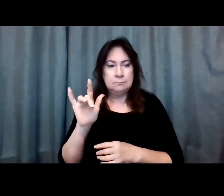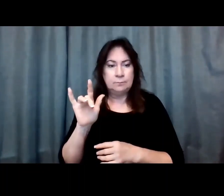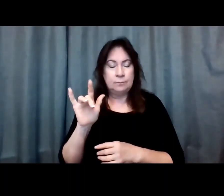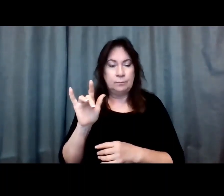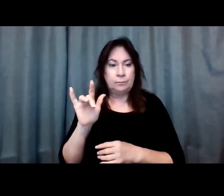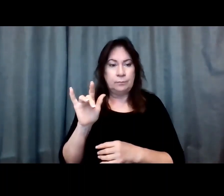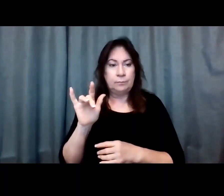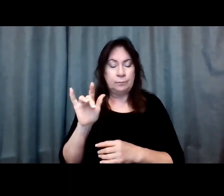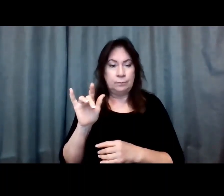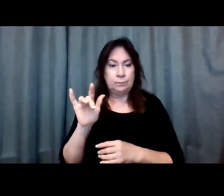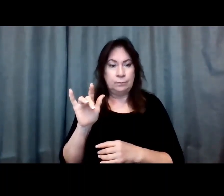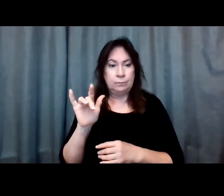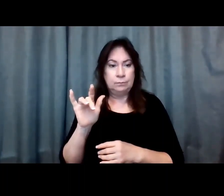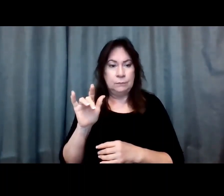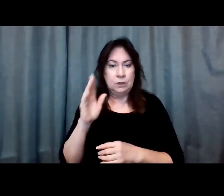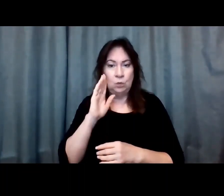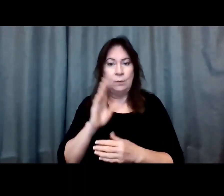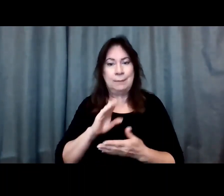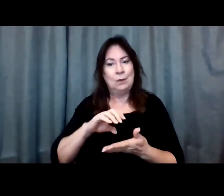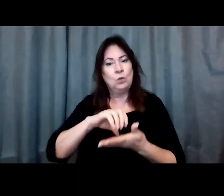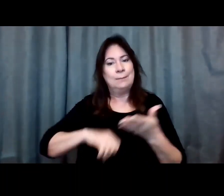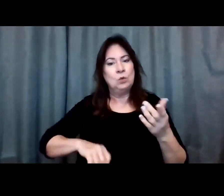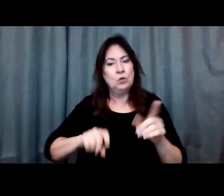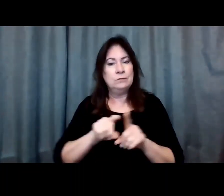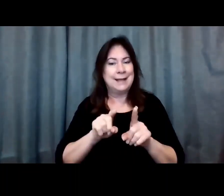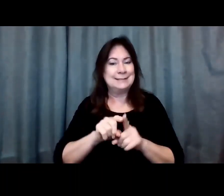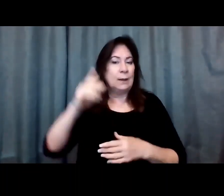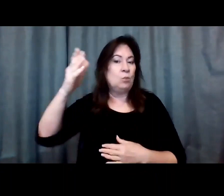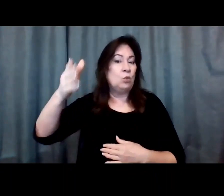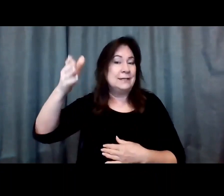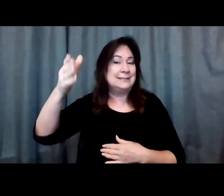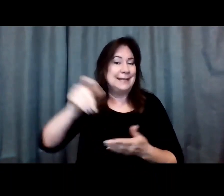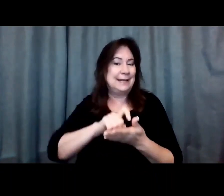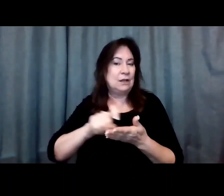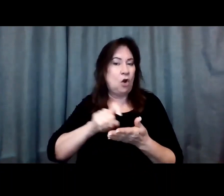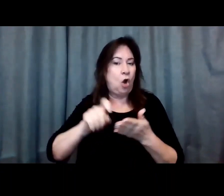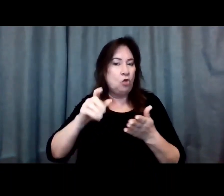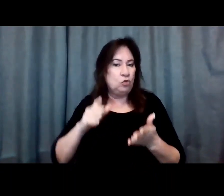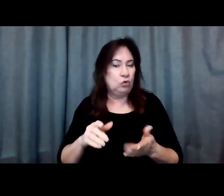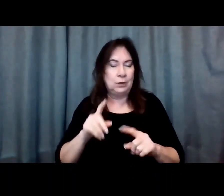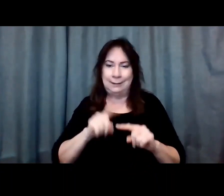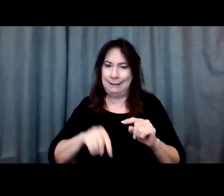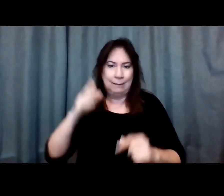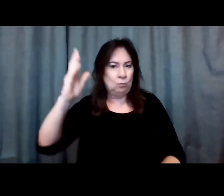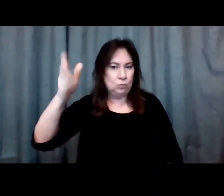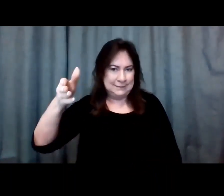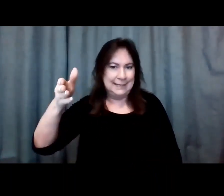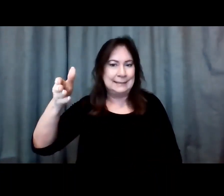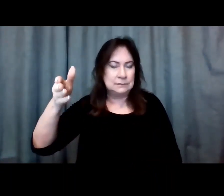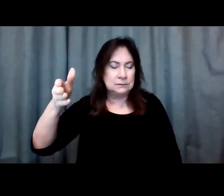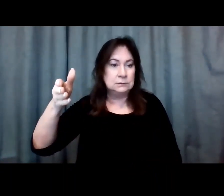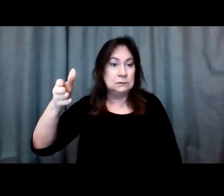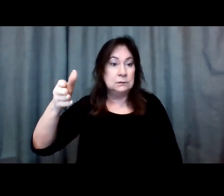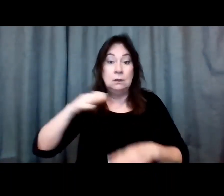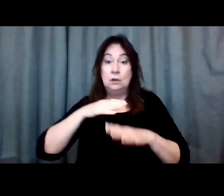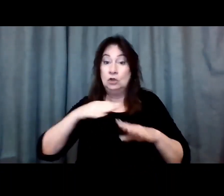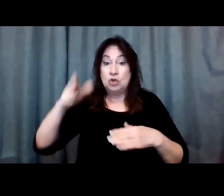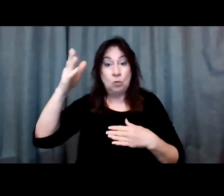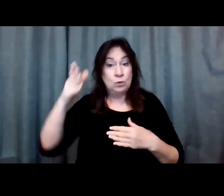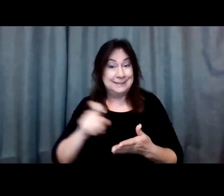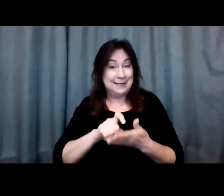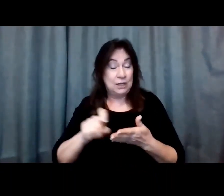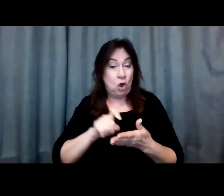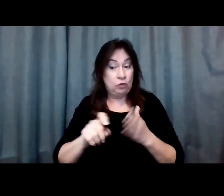you will be removed as a presenting author and you will not be able to present. If there are no presenting